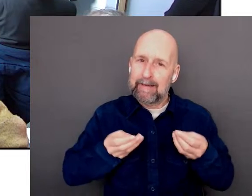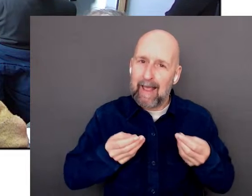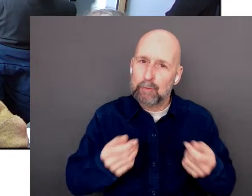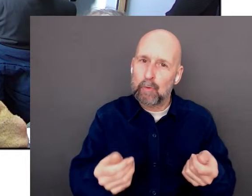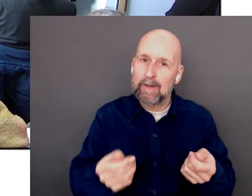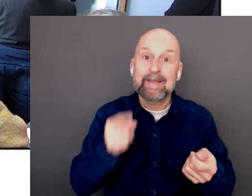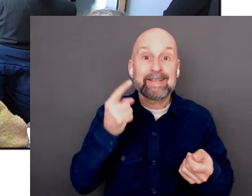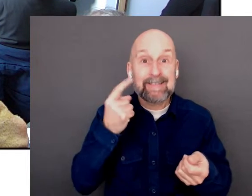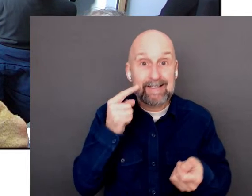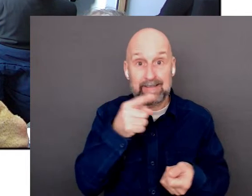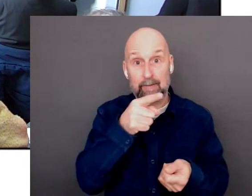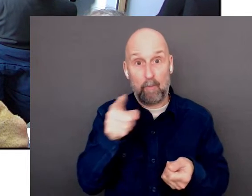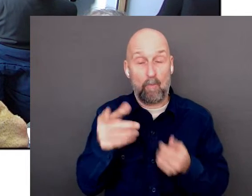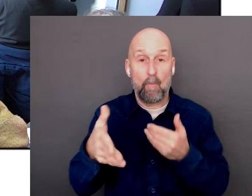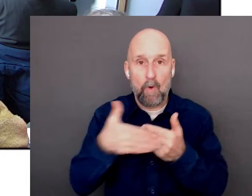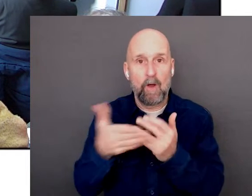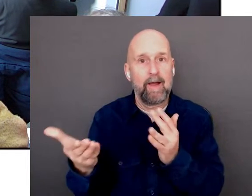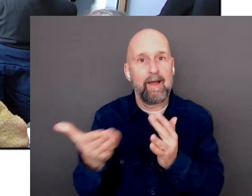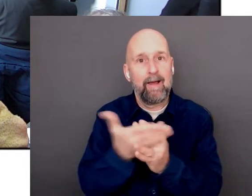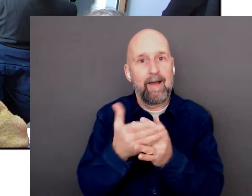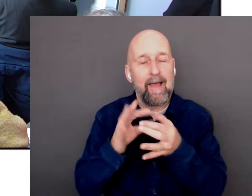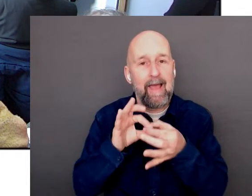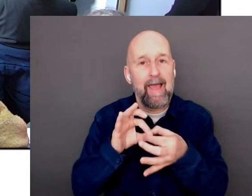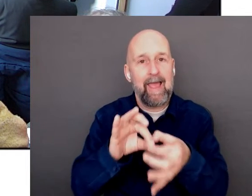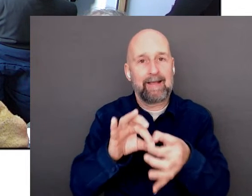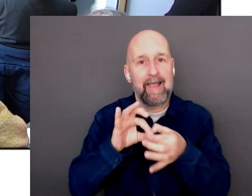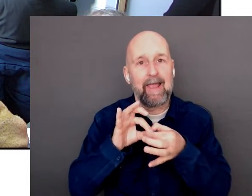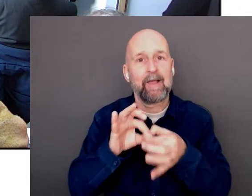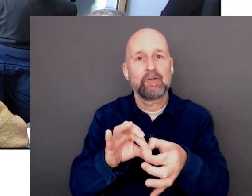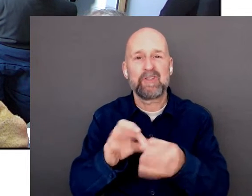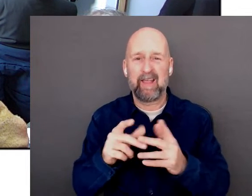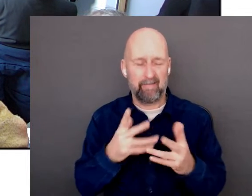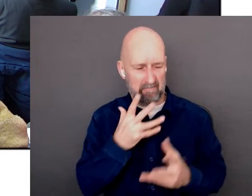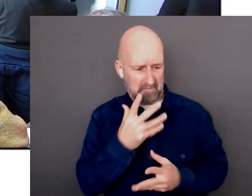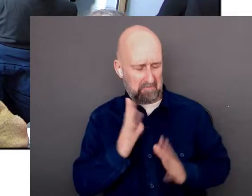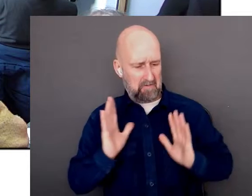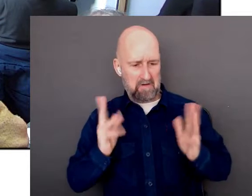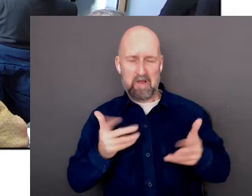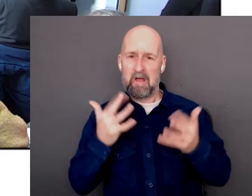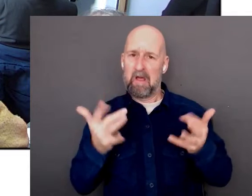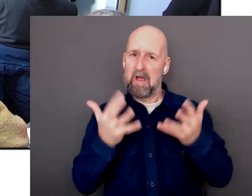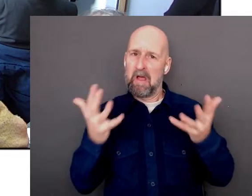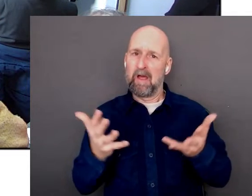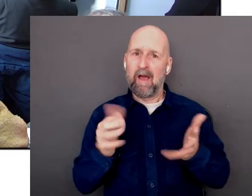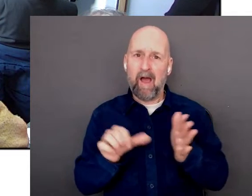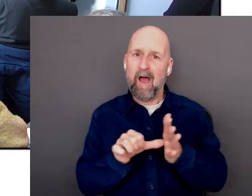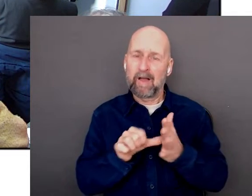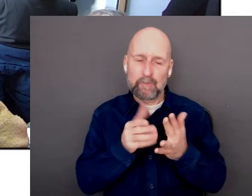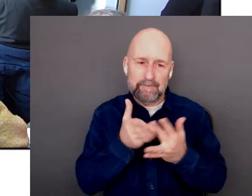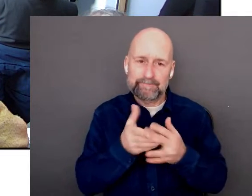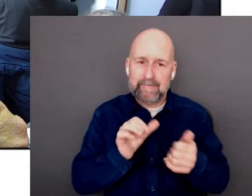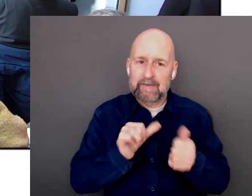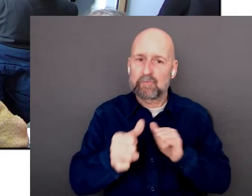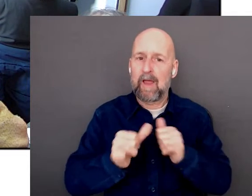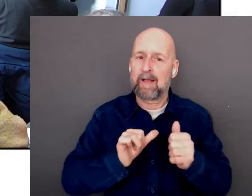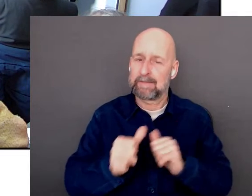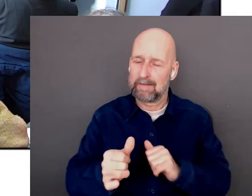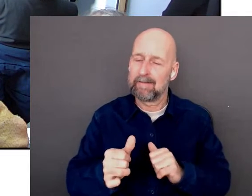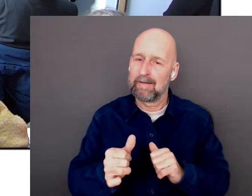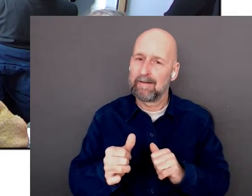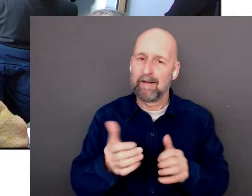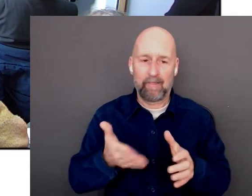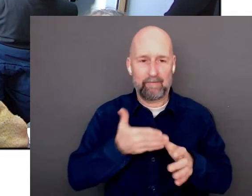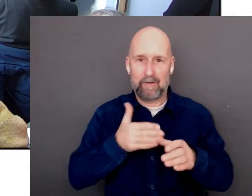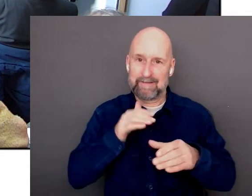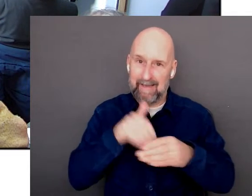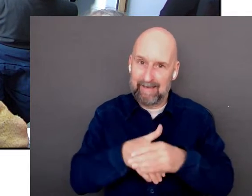engage. And if it's kind of something like more alien to you that you have hard time at that first step to step